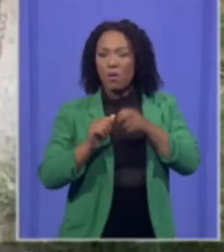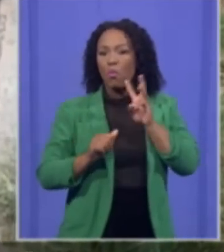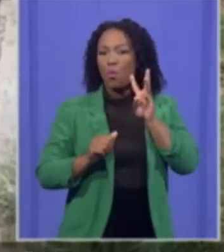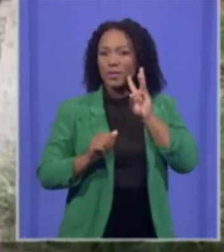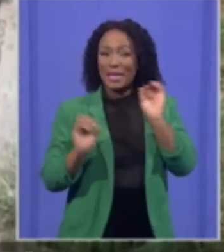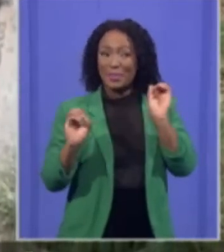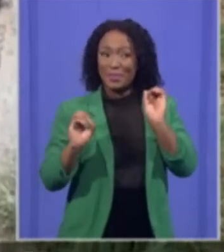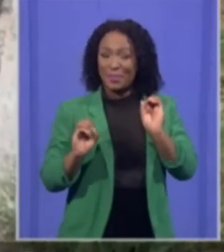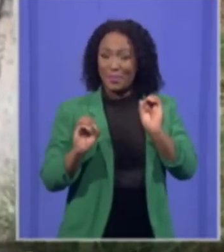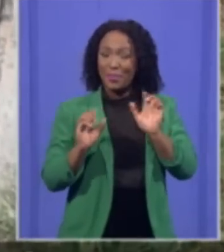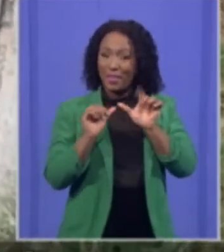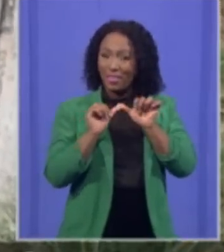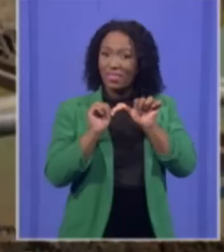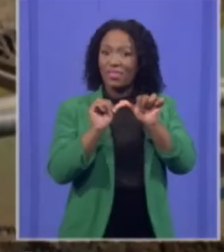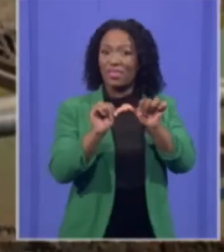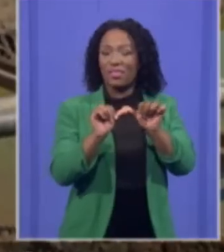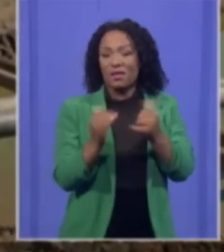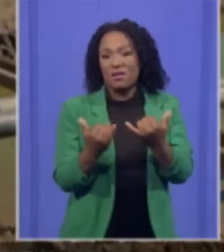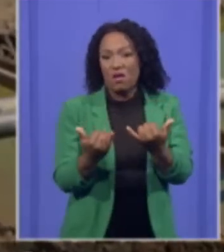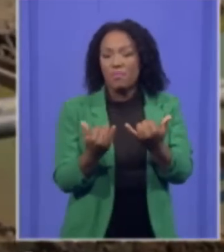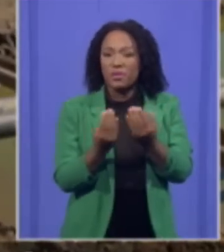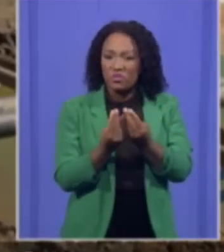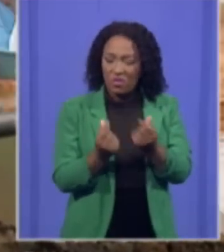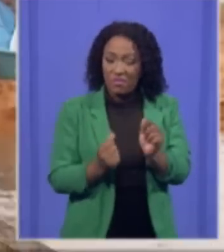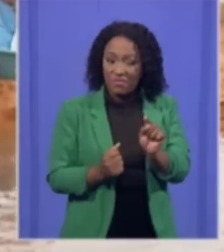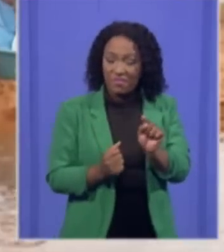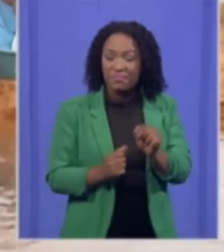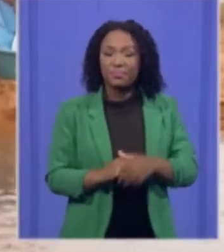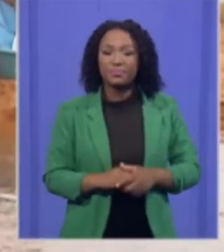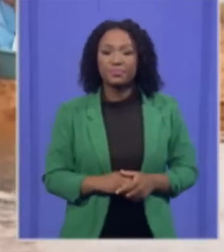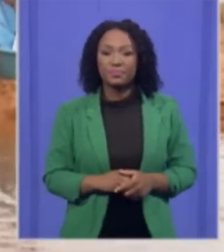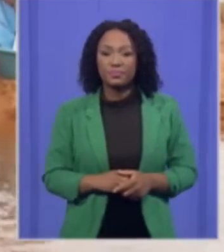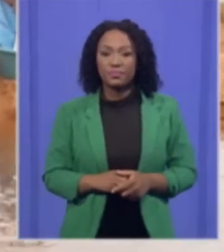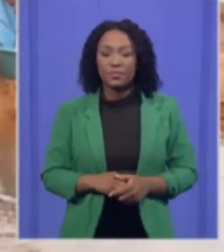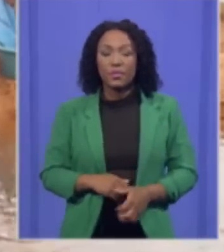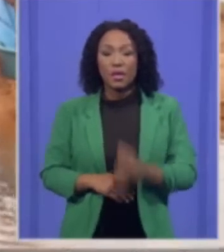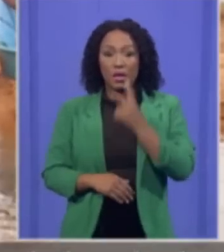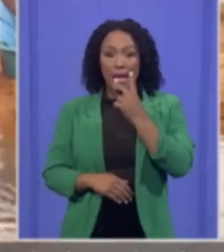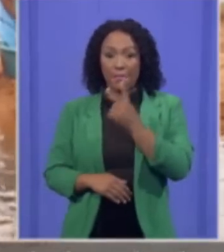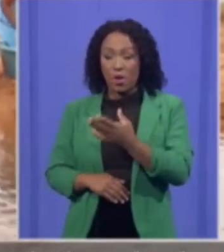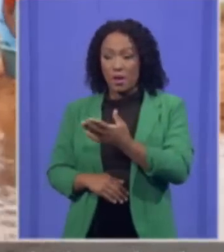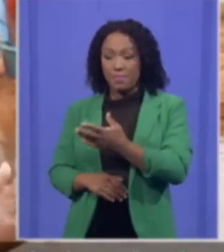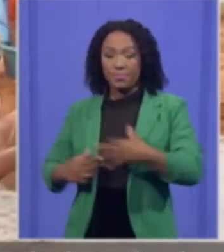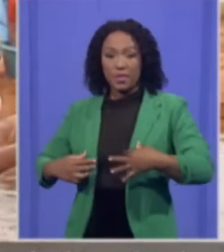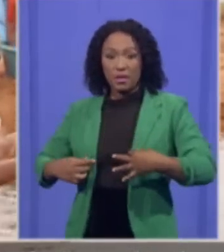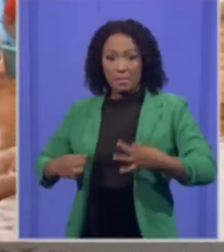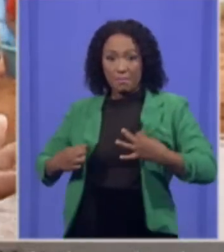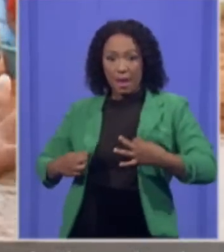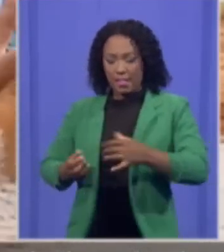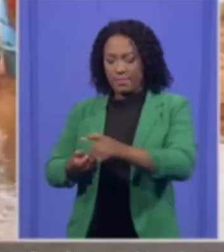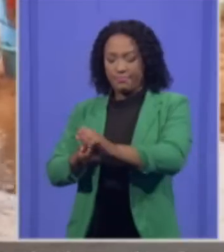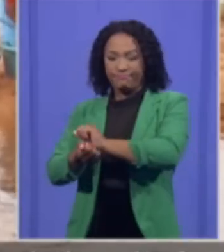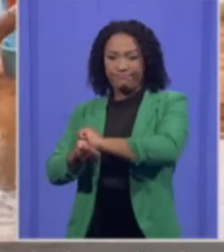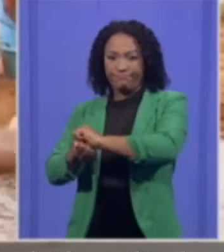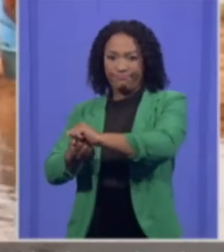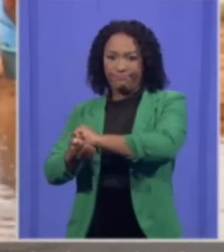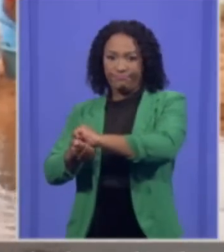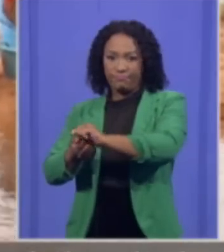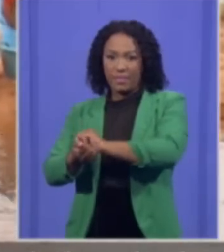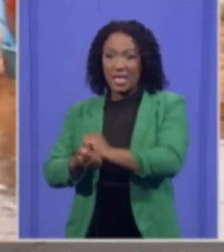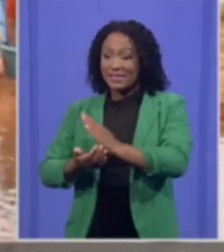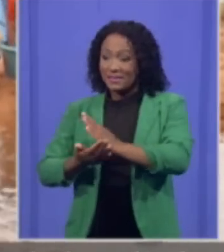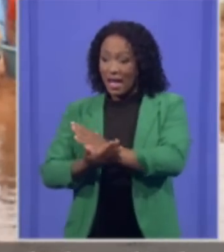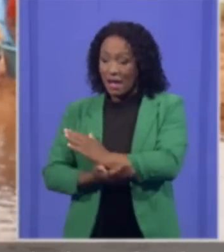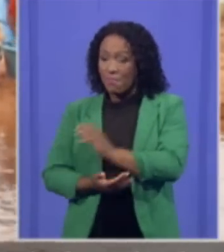kekelago pele ka nageng. Le a bona re kgatlhisa ka mo nokeng ba bangwe metsi a ba